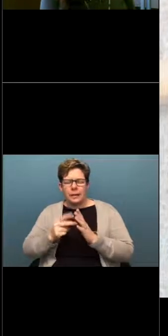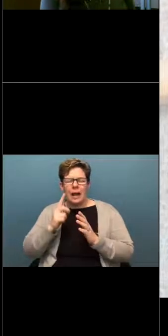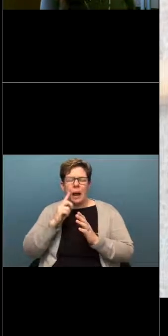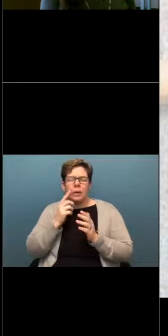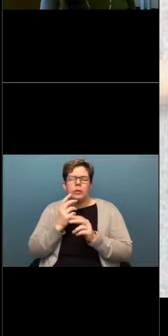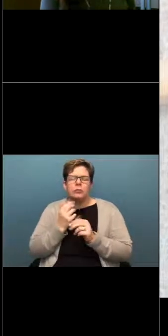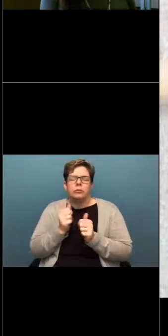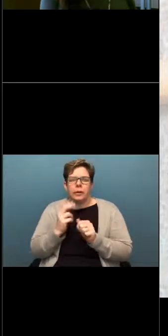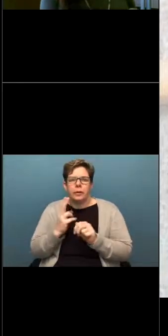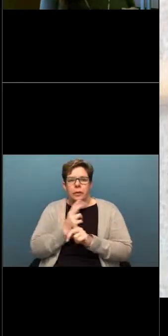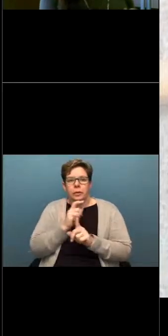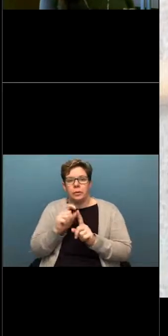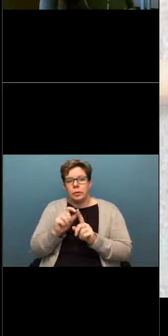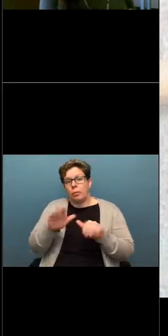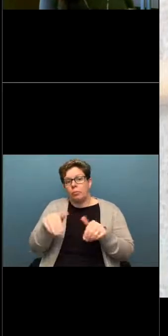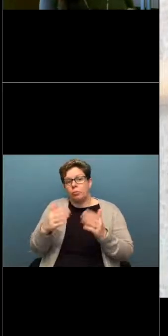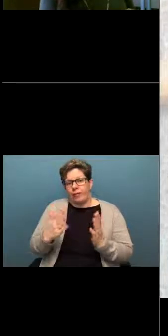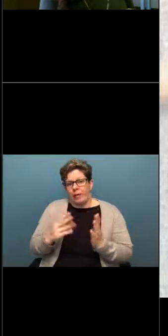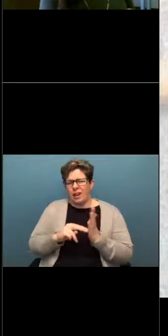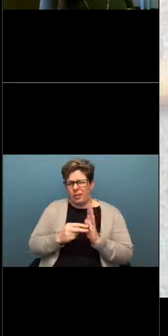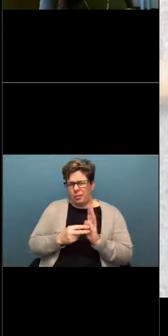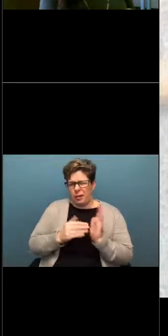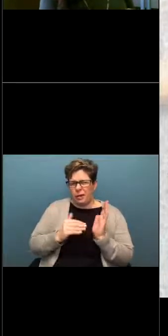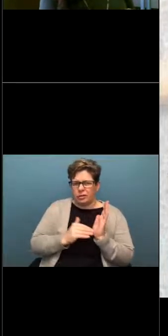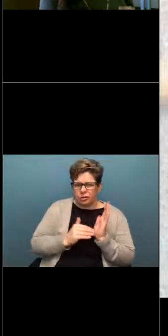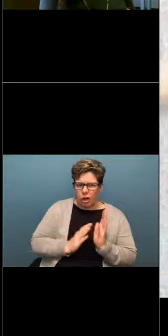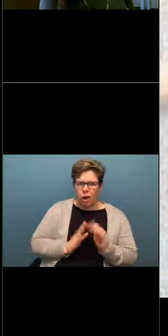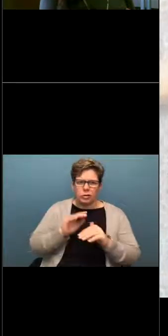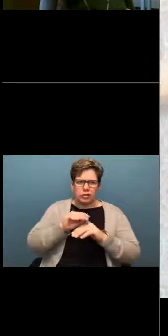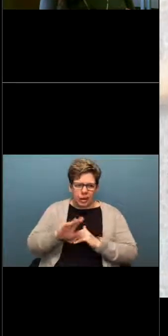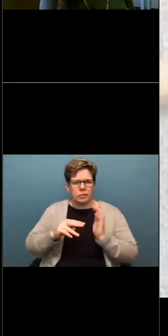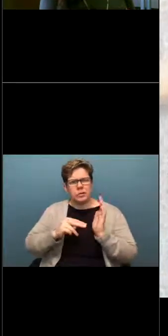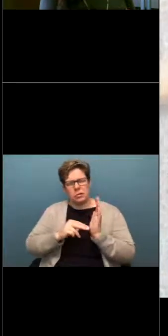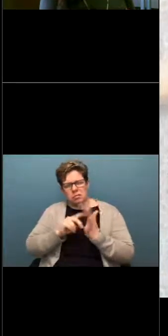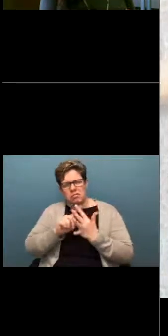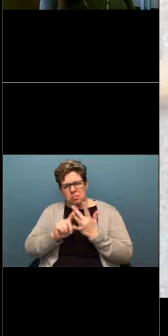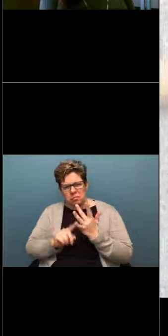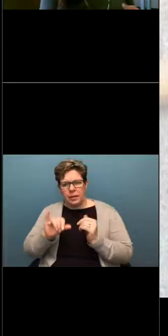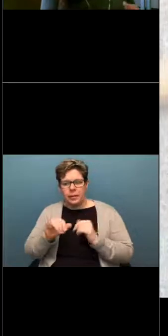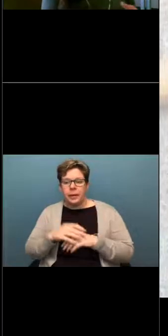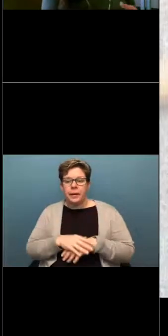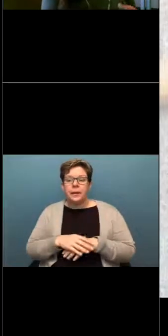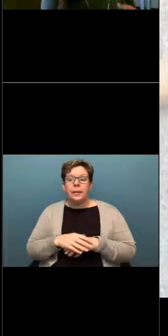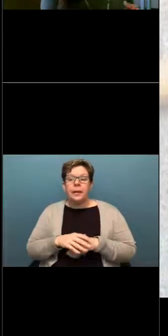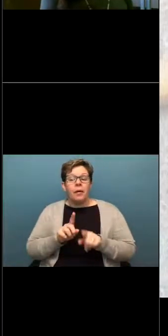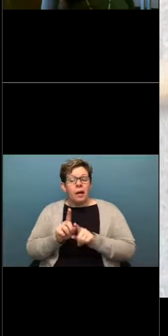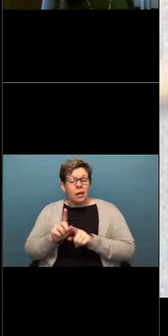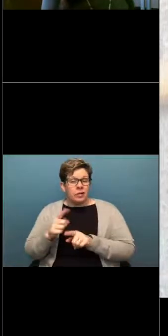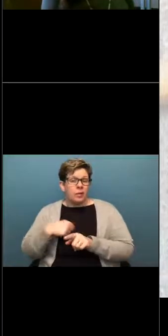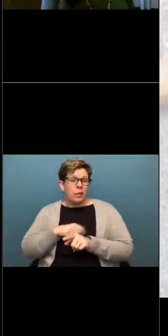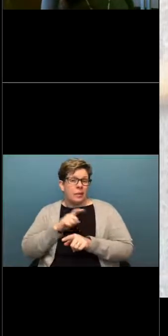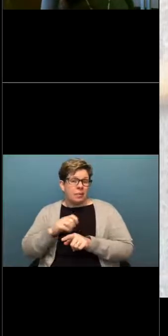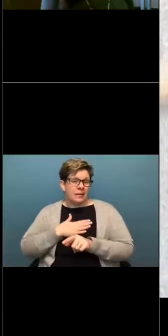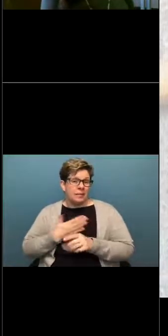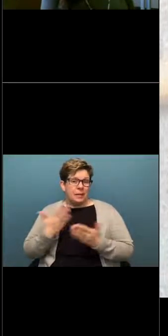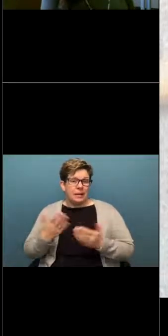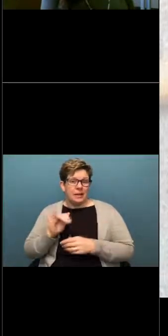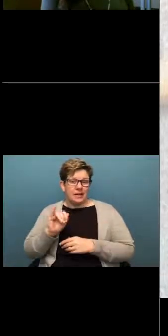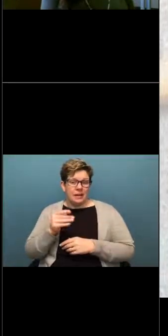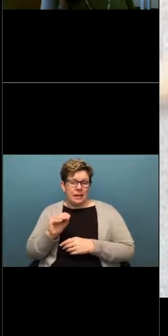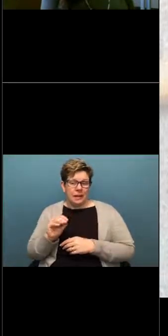I can. I think it's really important to acknowledge access to care in Idaho. I probably don't need to